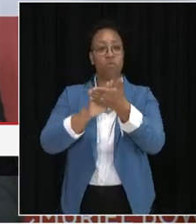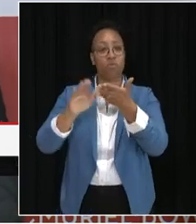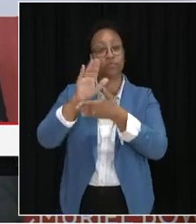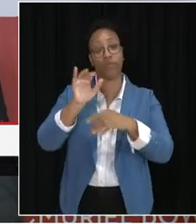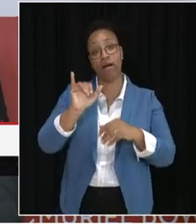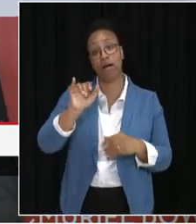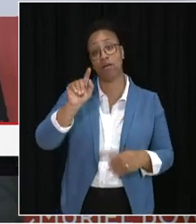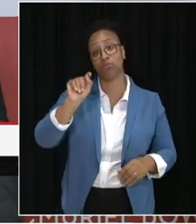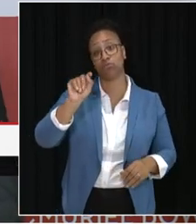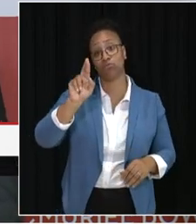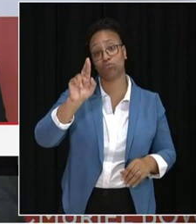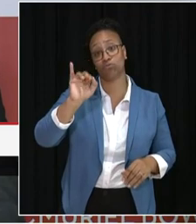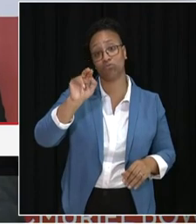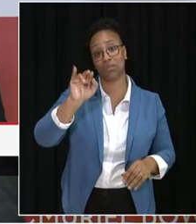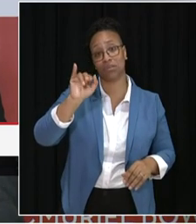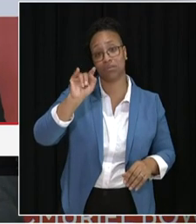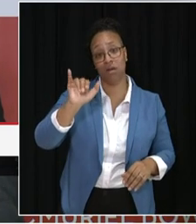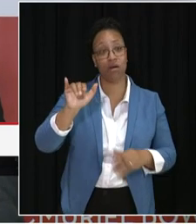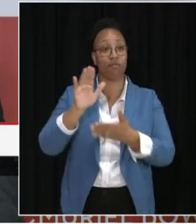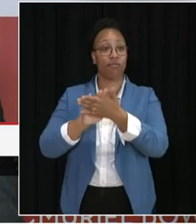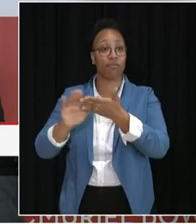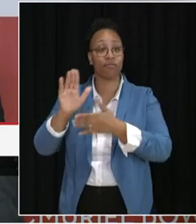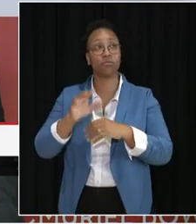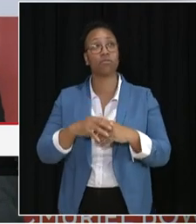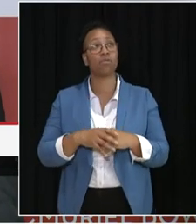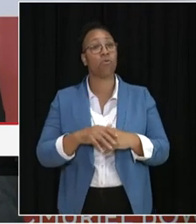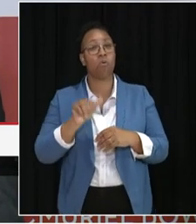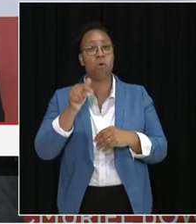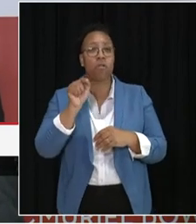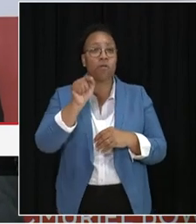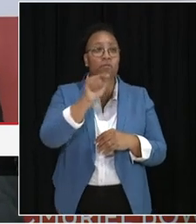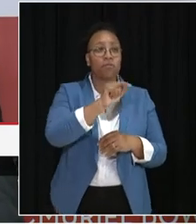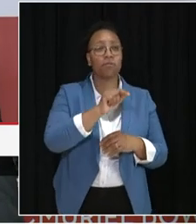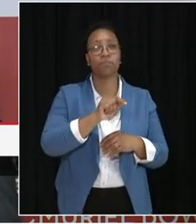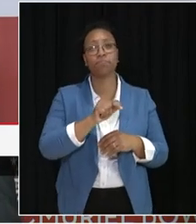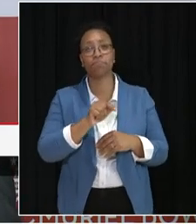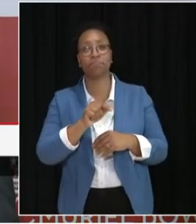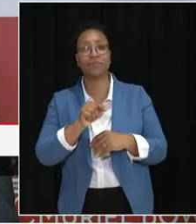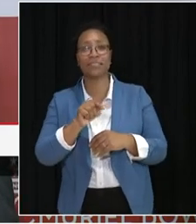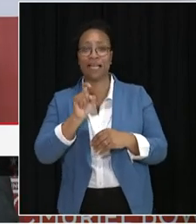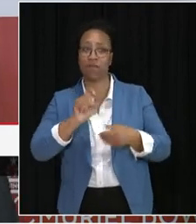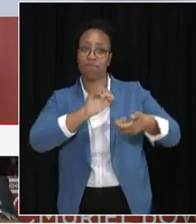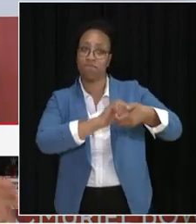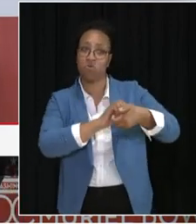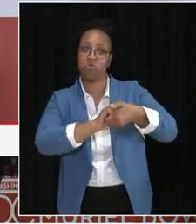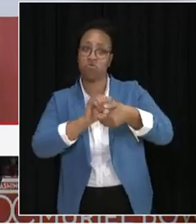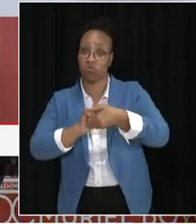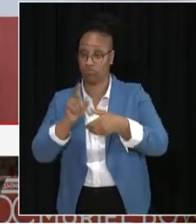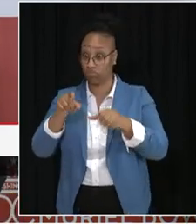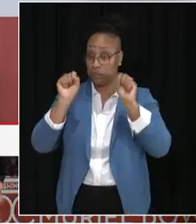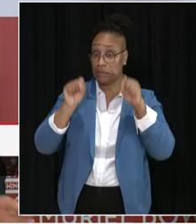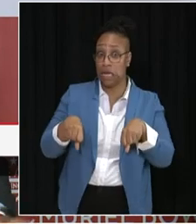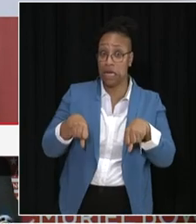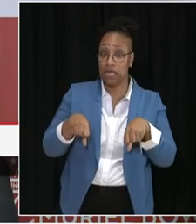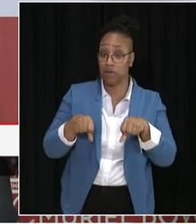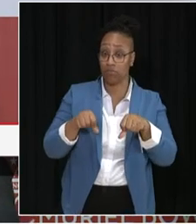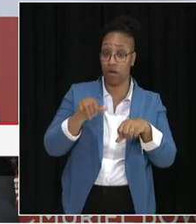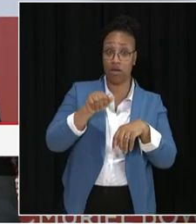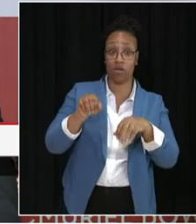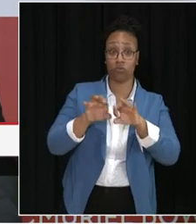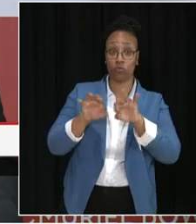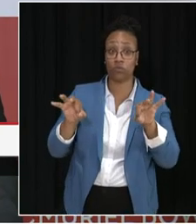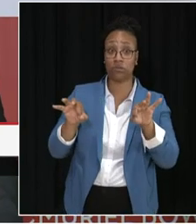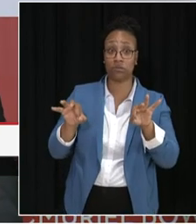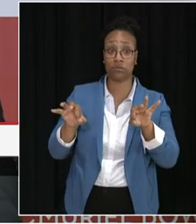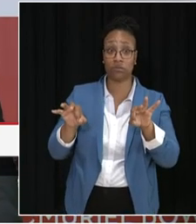Coolidge Early College Academy in partnership with Trinity, where students can earn their associate's degree as well. Very similar format, where